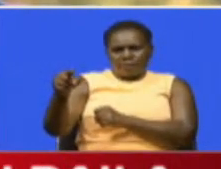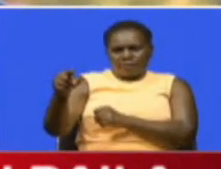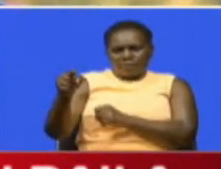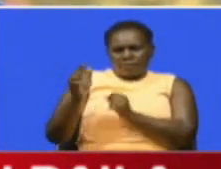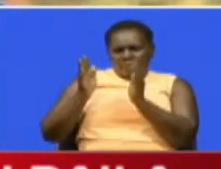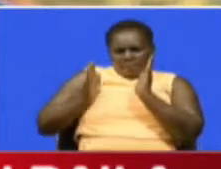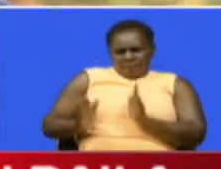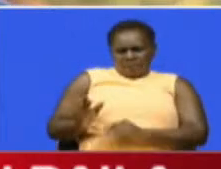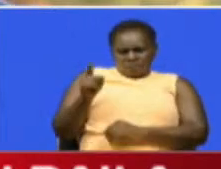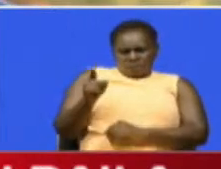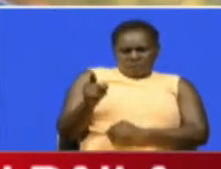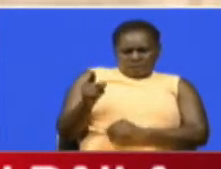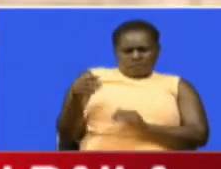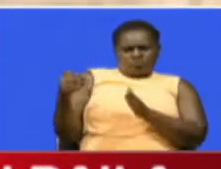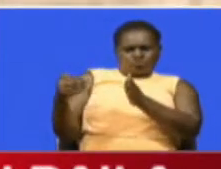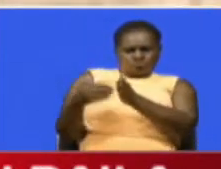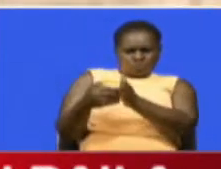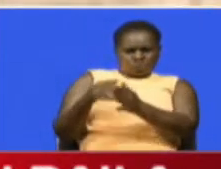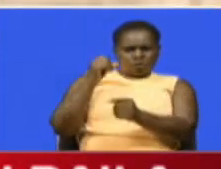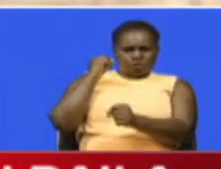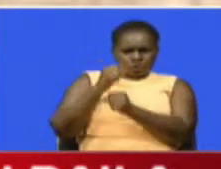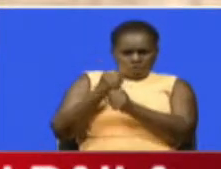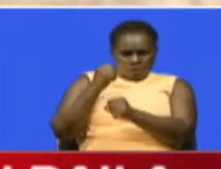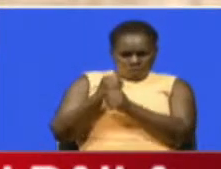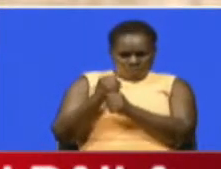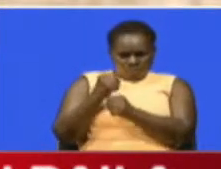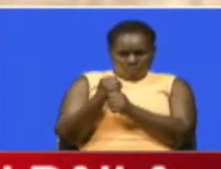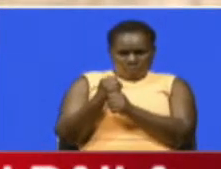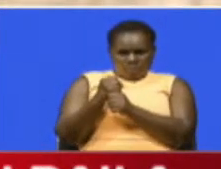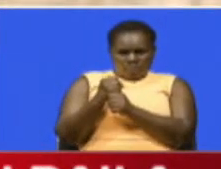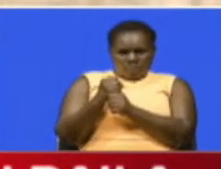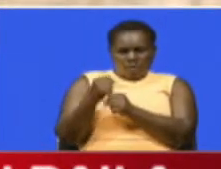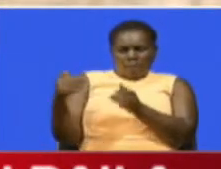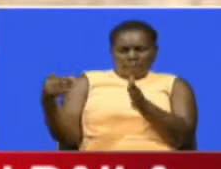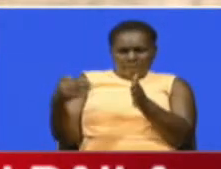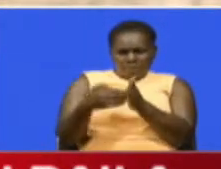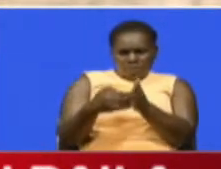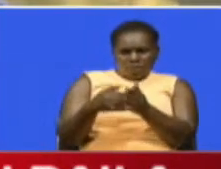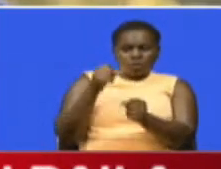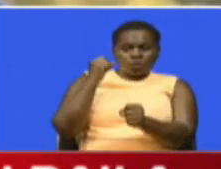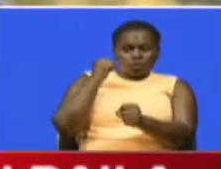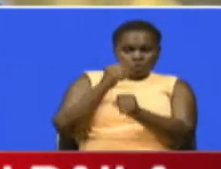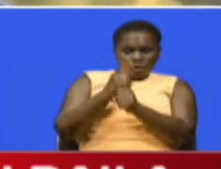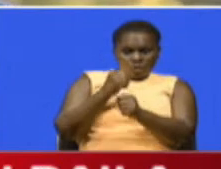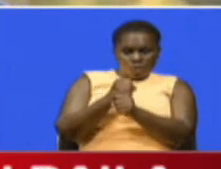this person is interdicted. If he is suspended or interdicted,